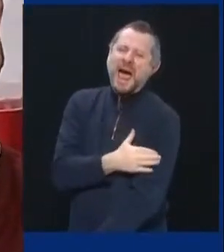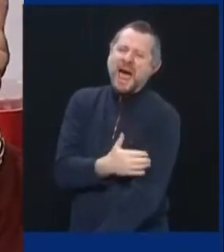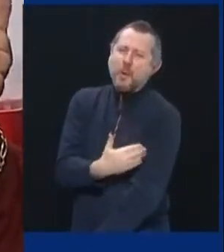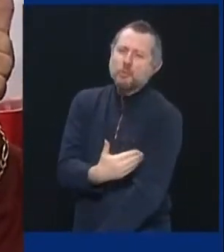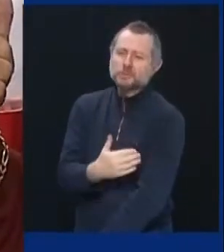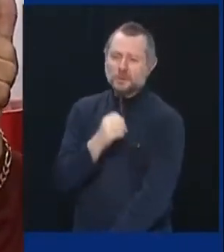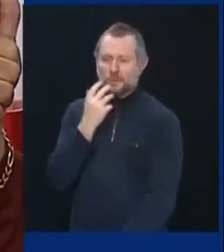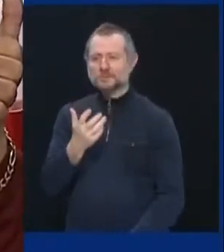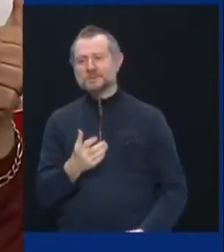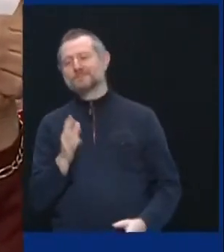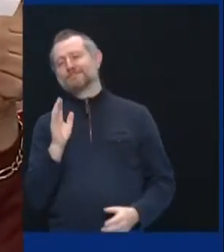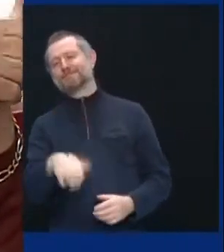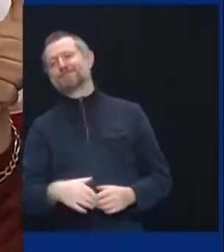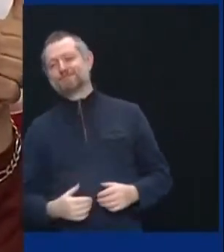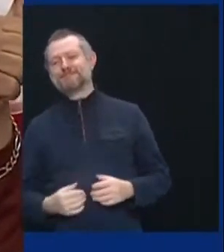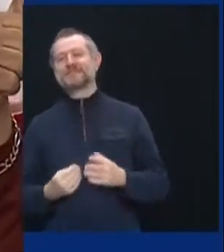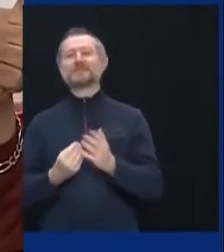that Sunday.